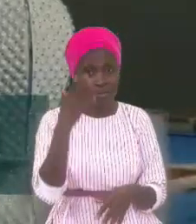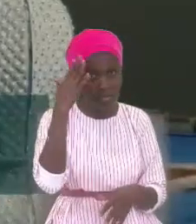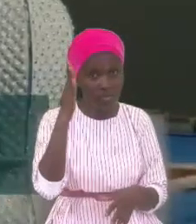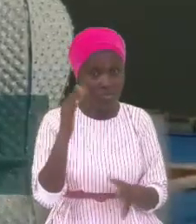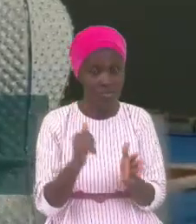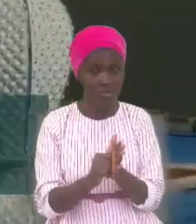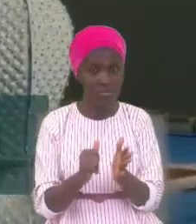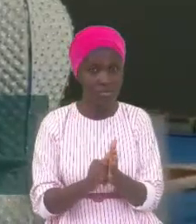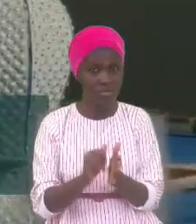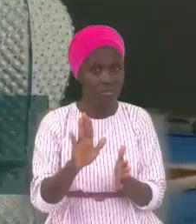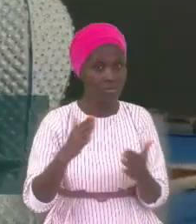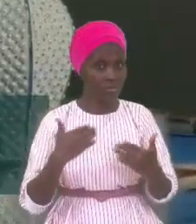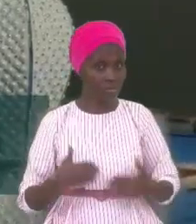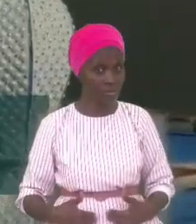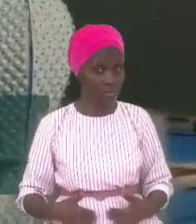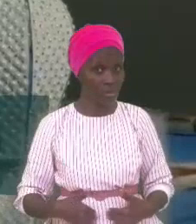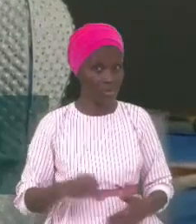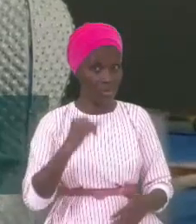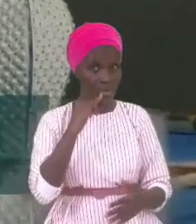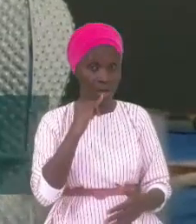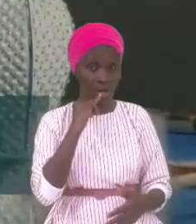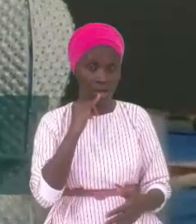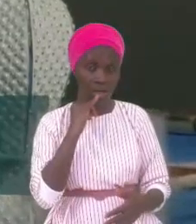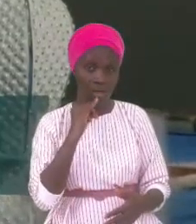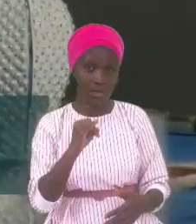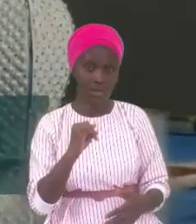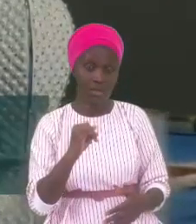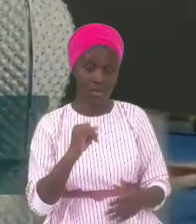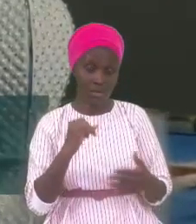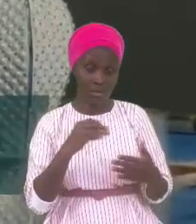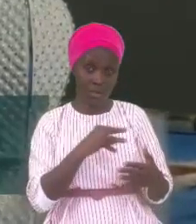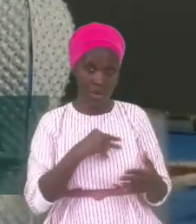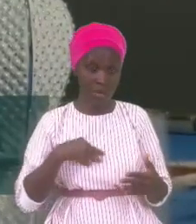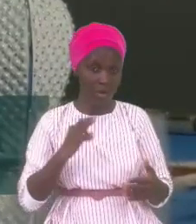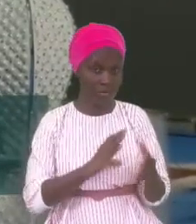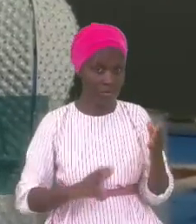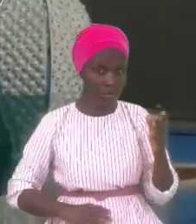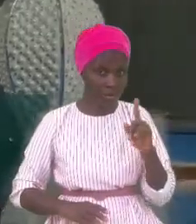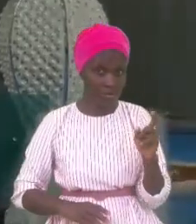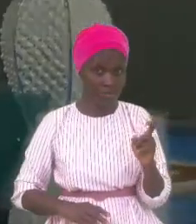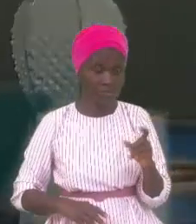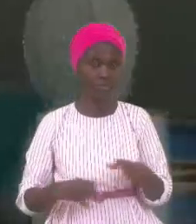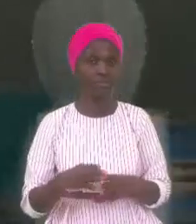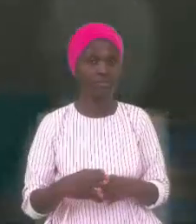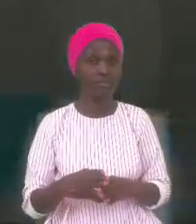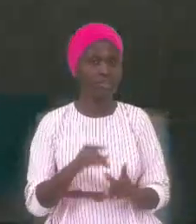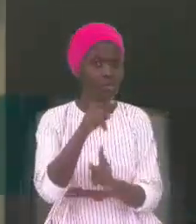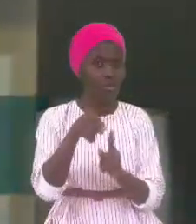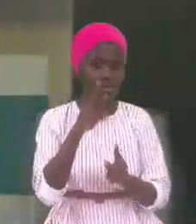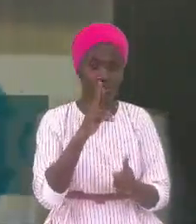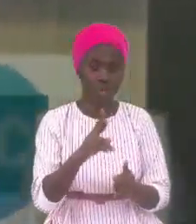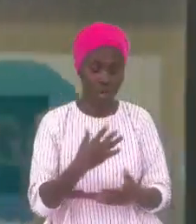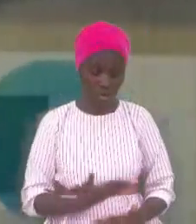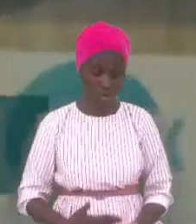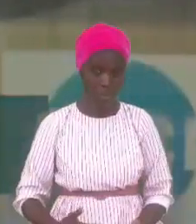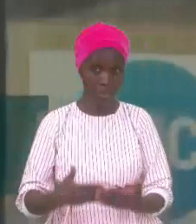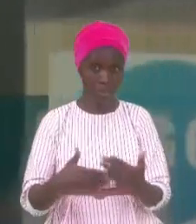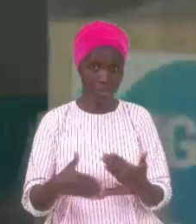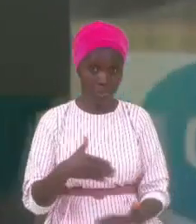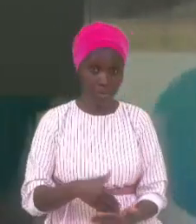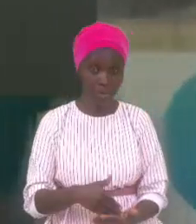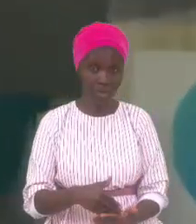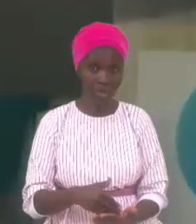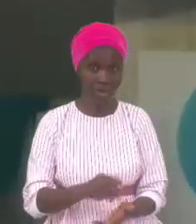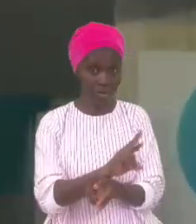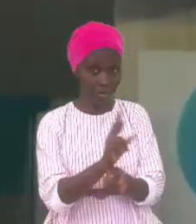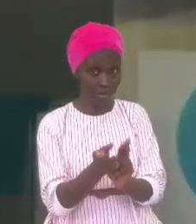your bodies are the members of Christ? That is, when you are born again, you come to the Lord, you become